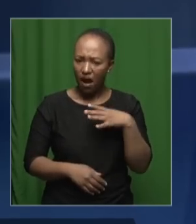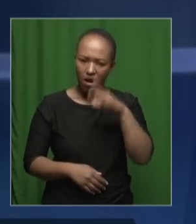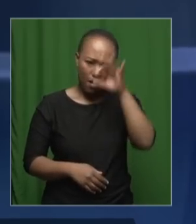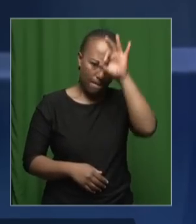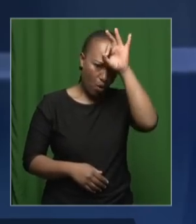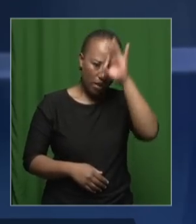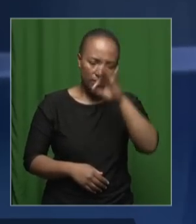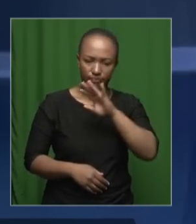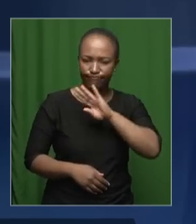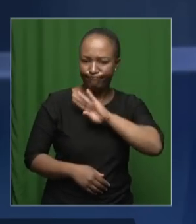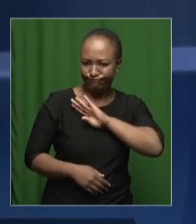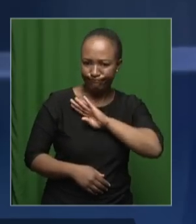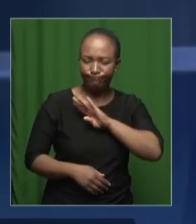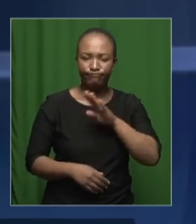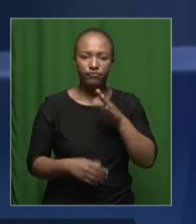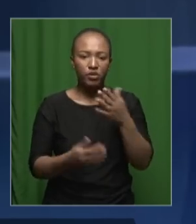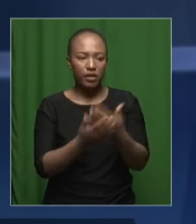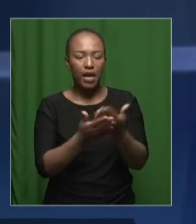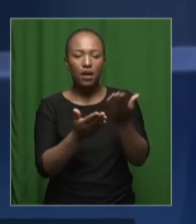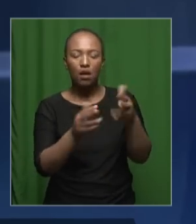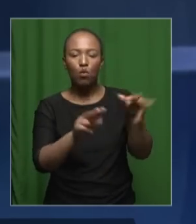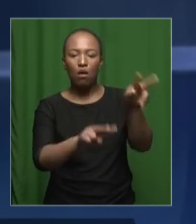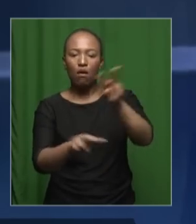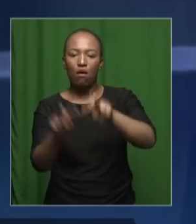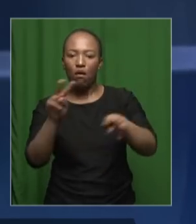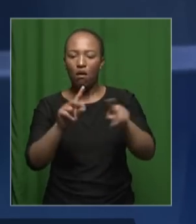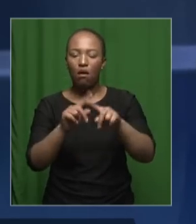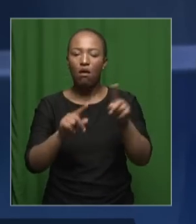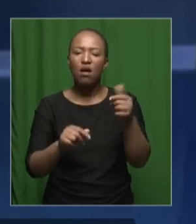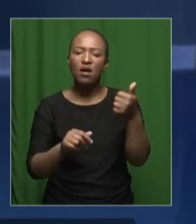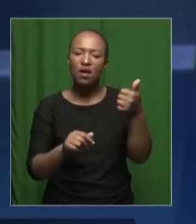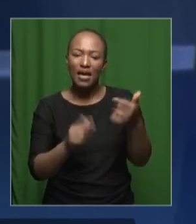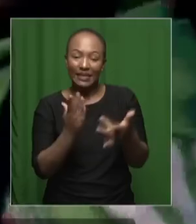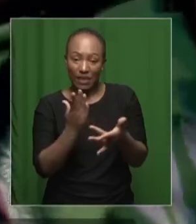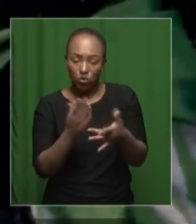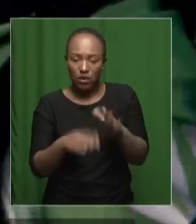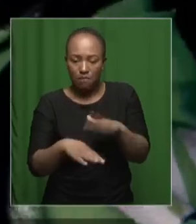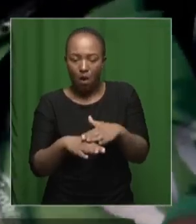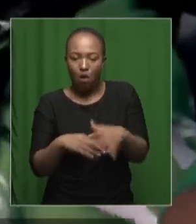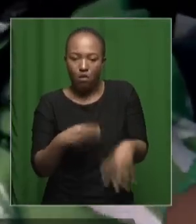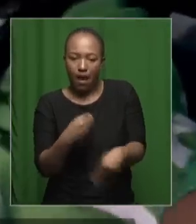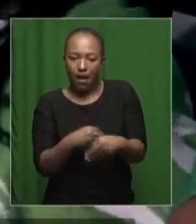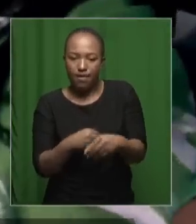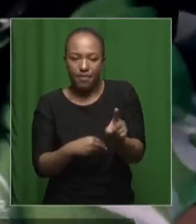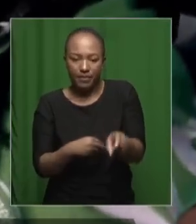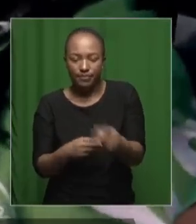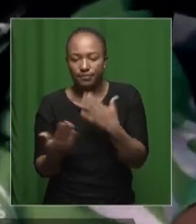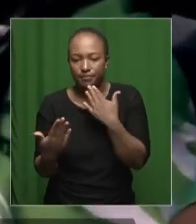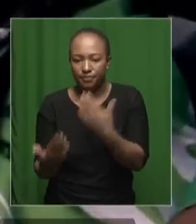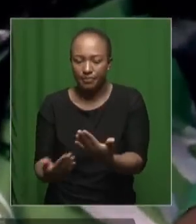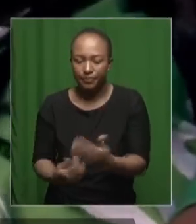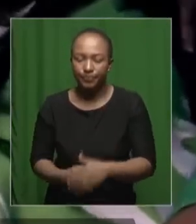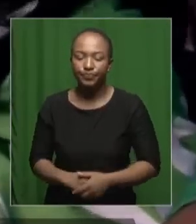tap into the technology so that we can be able to address the situation in our borders. Thank you very much. Thank you.